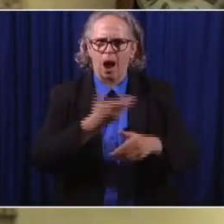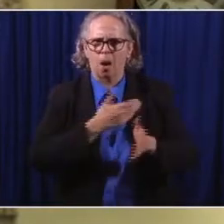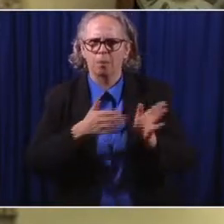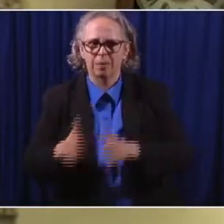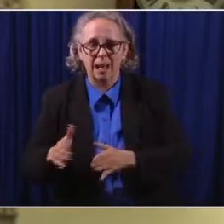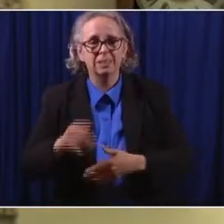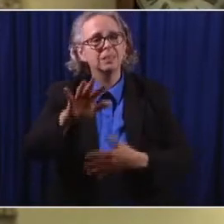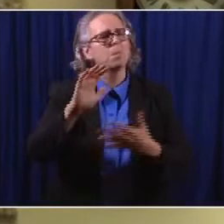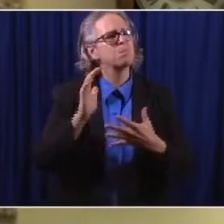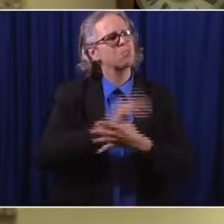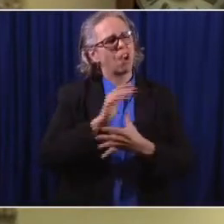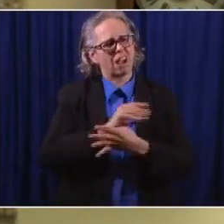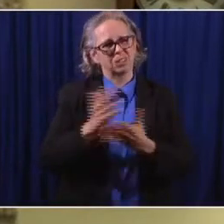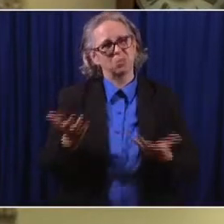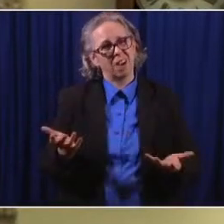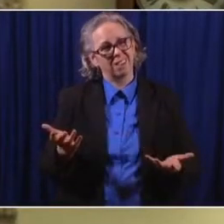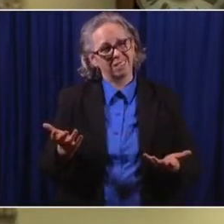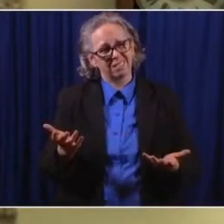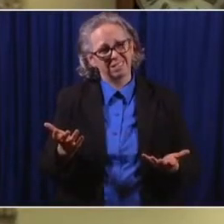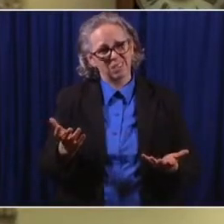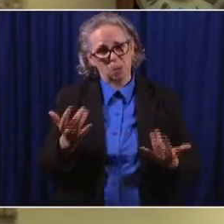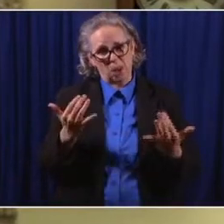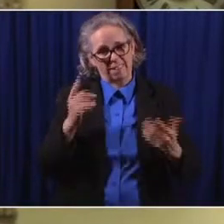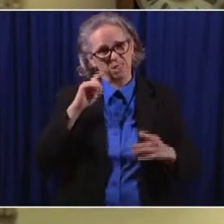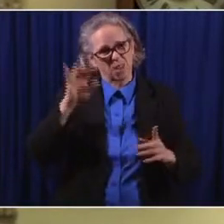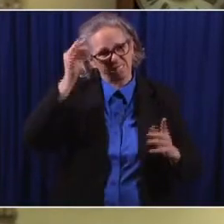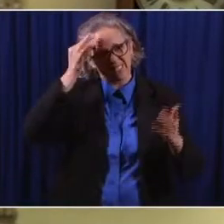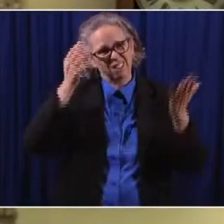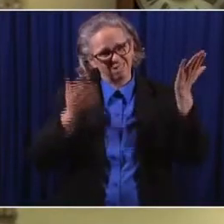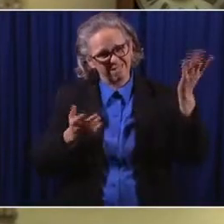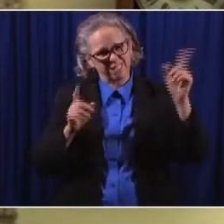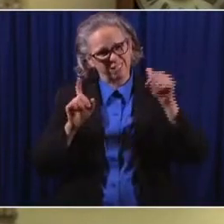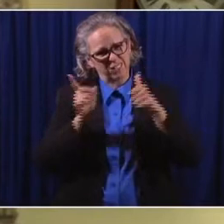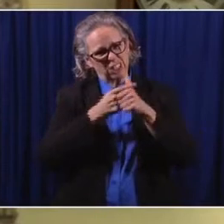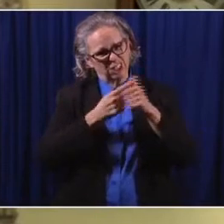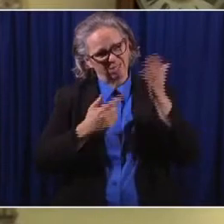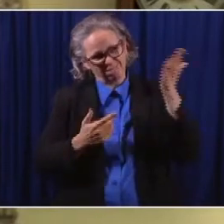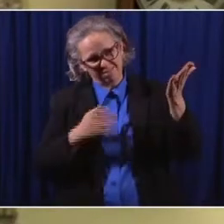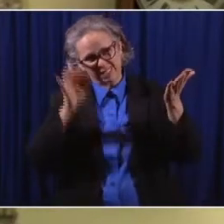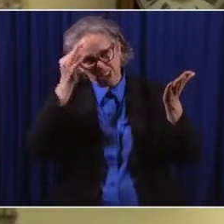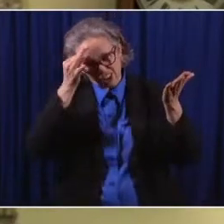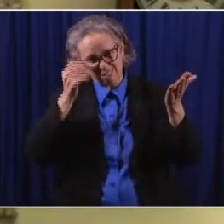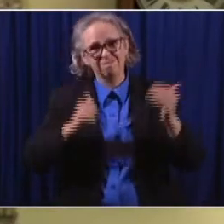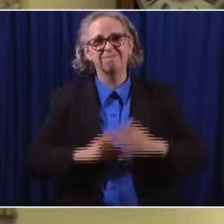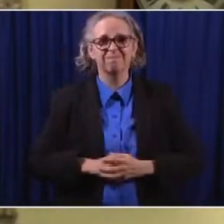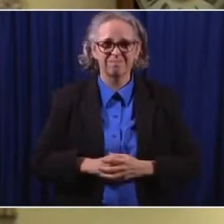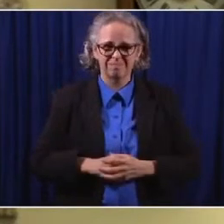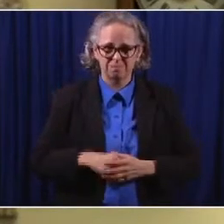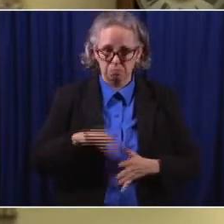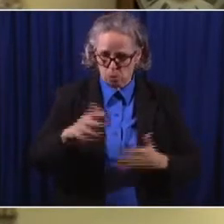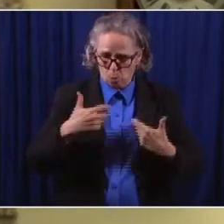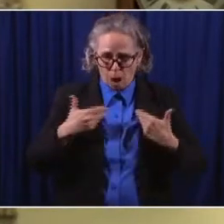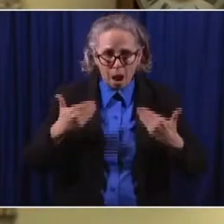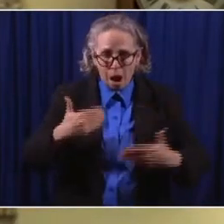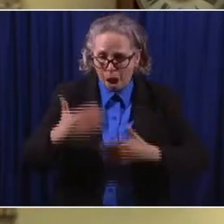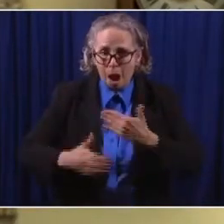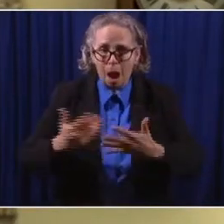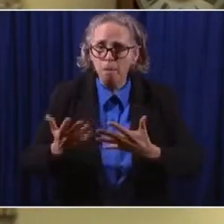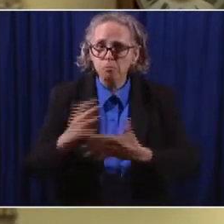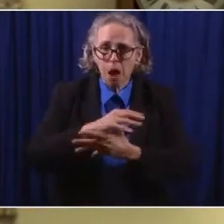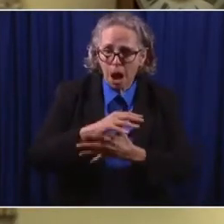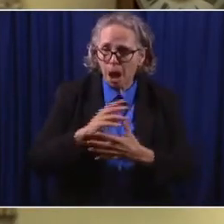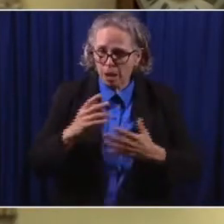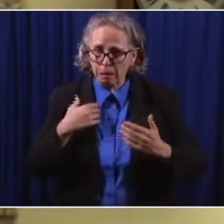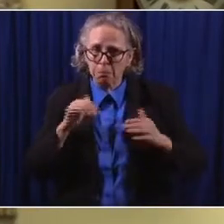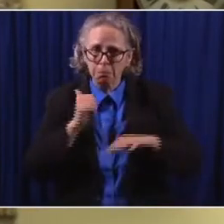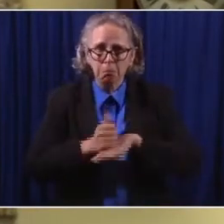from the federal government, but we're looking at setting the priorities. We're going to rely on doctors